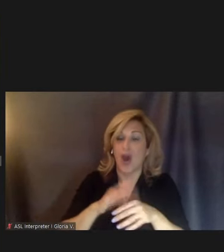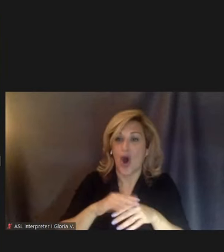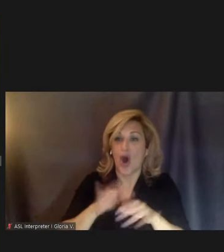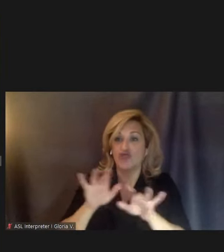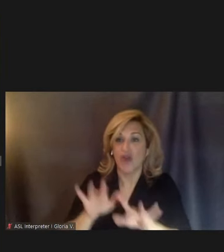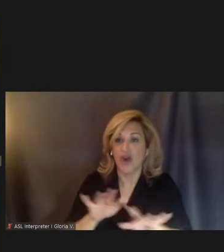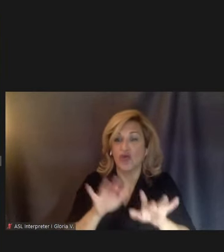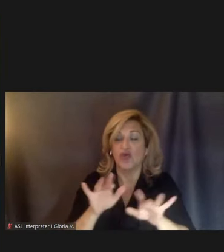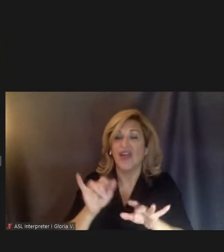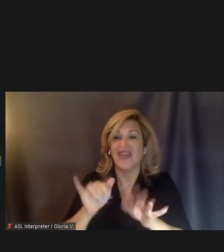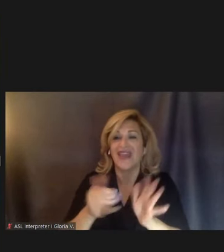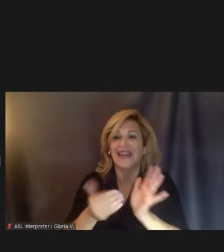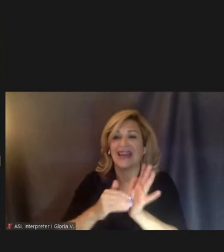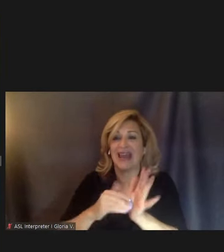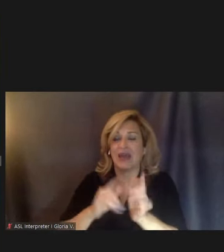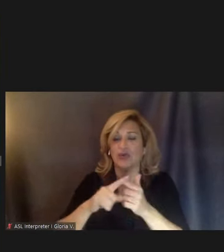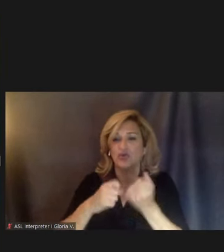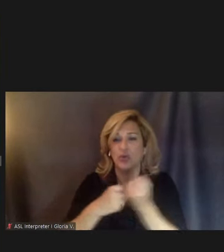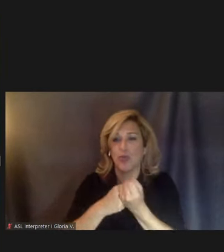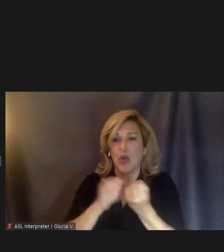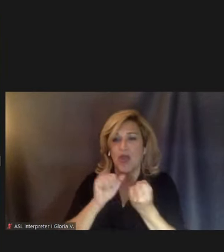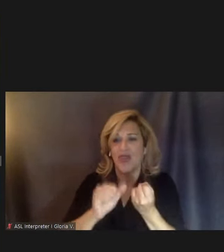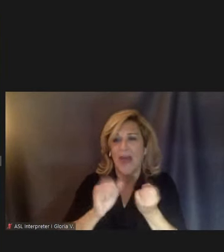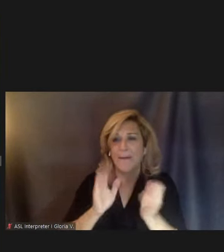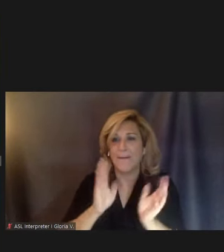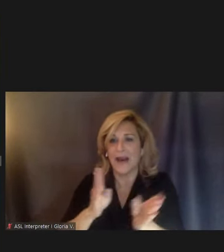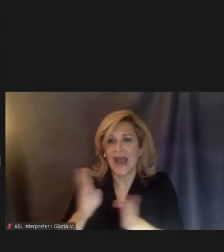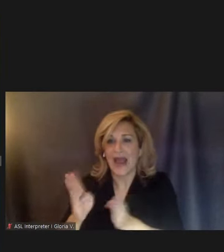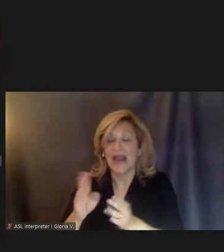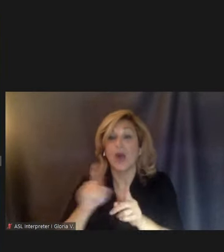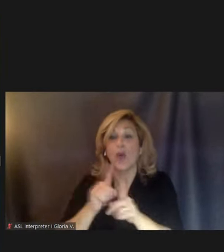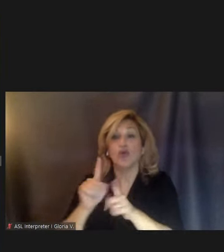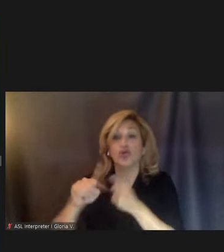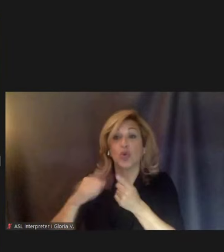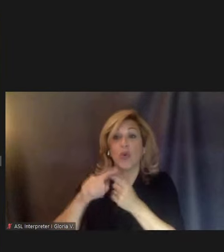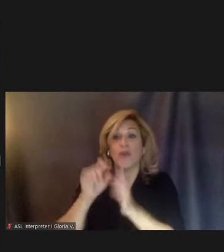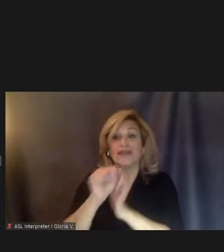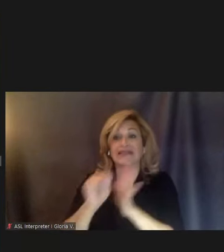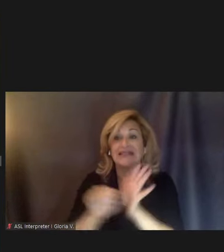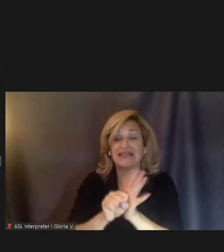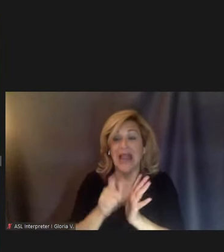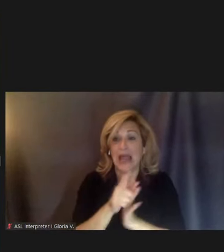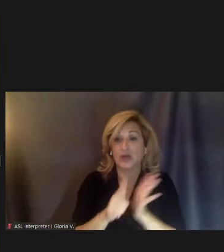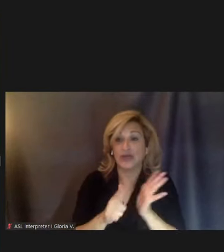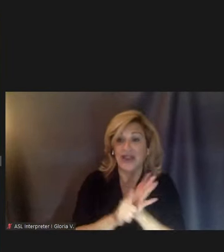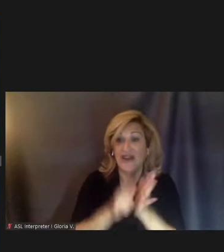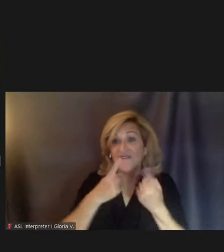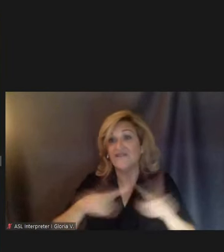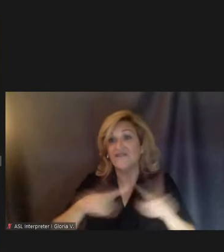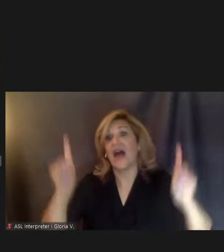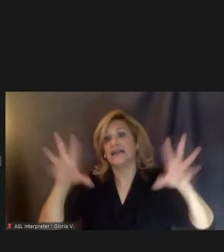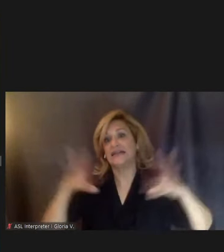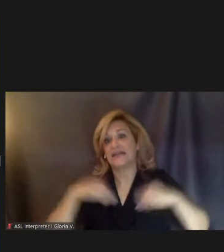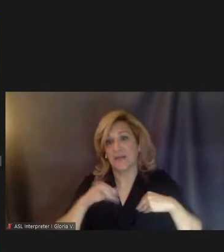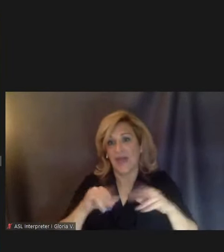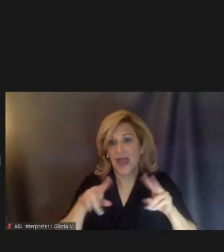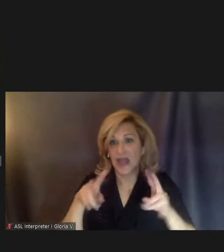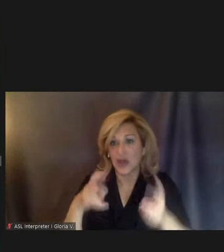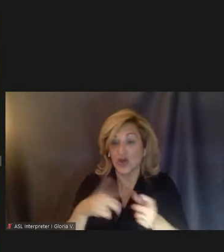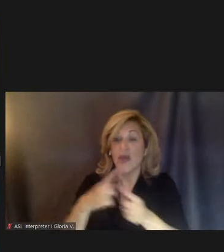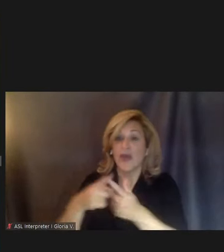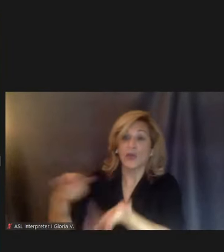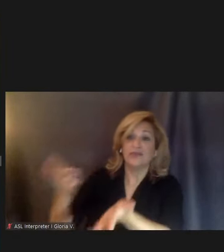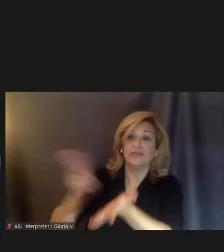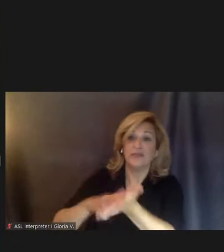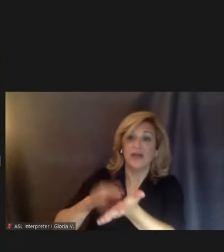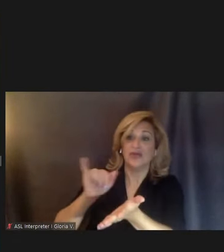York plan. And in 2019, when the state legislature finally took up the issue, we sent a letter to our legislators signed by our then president, Joe Rydell,